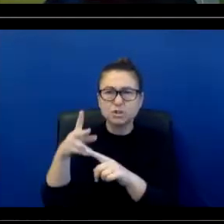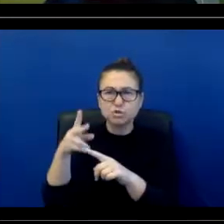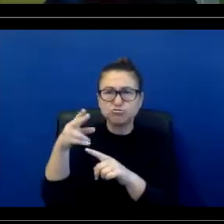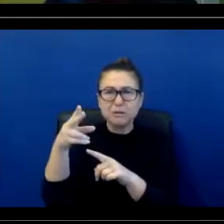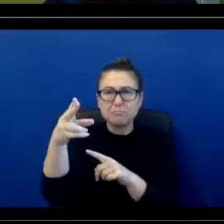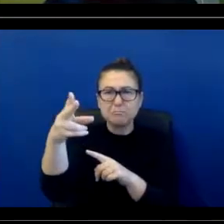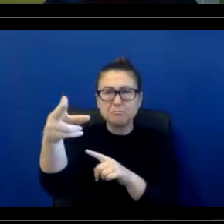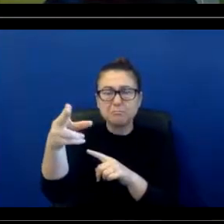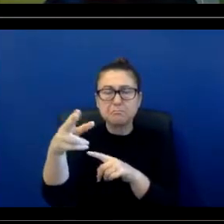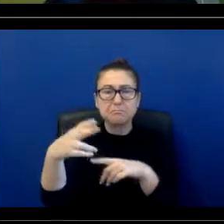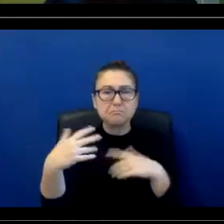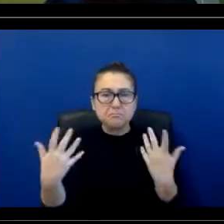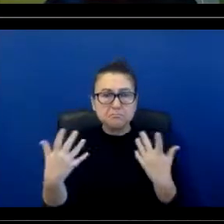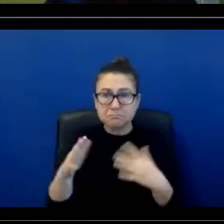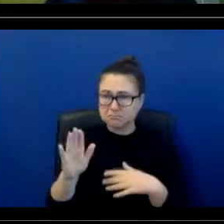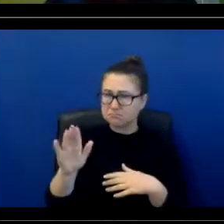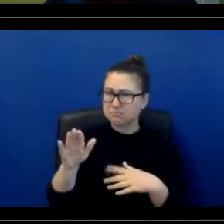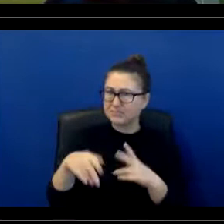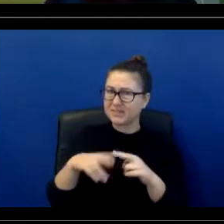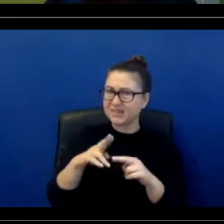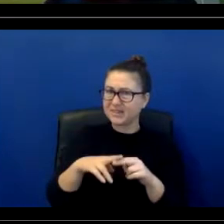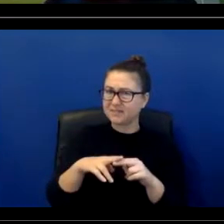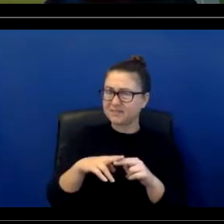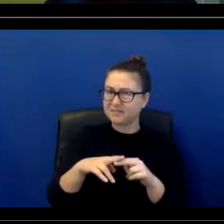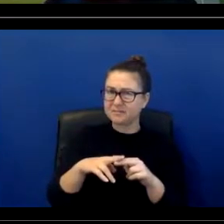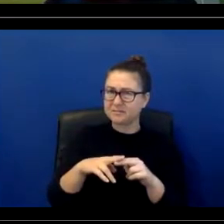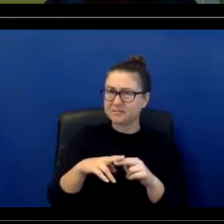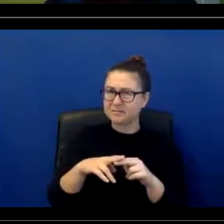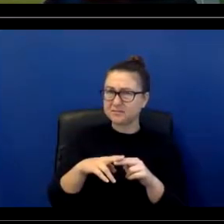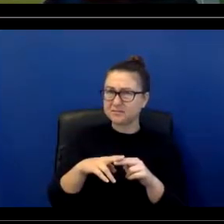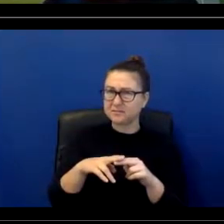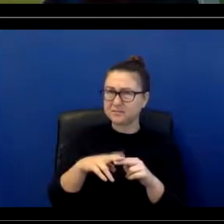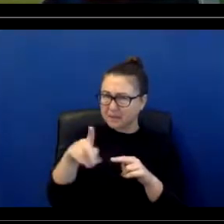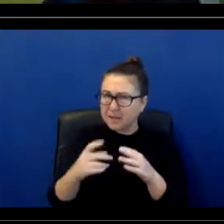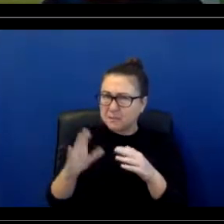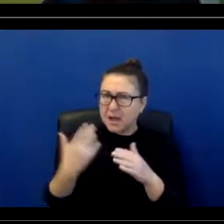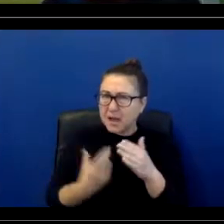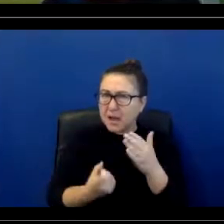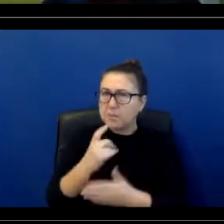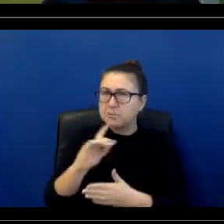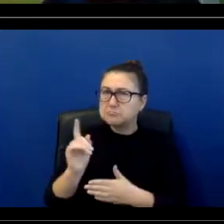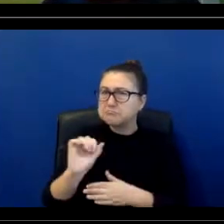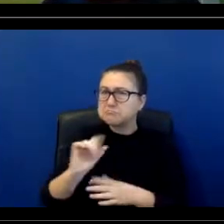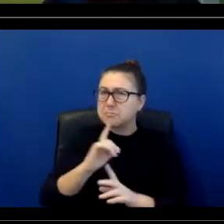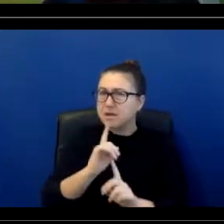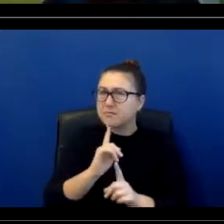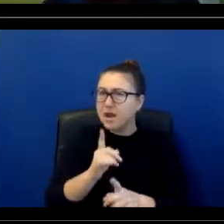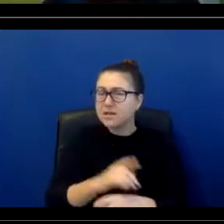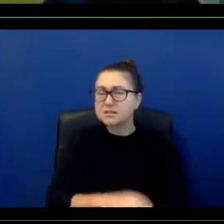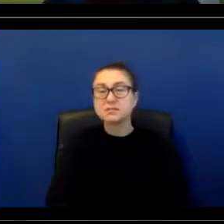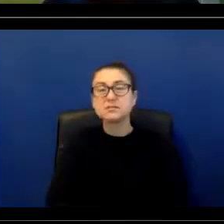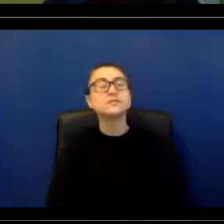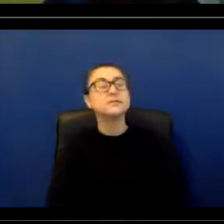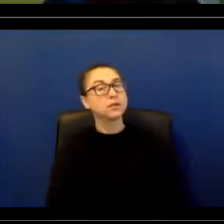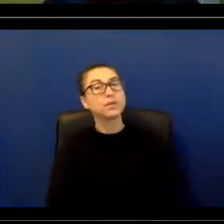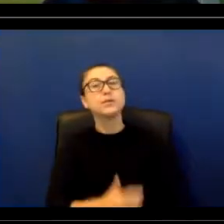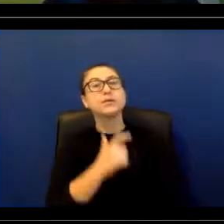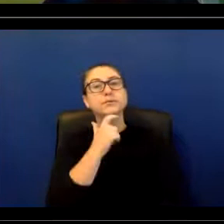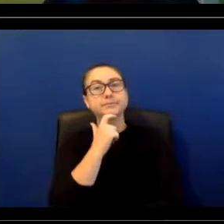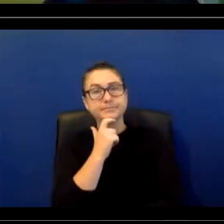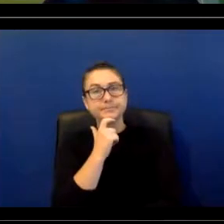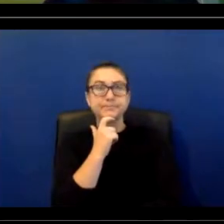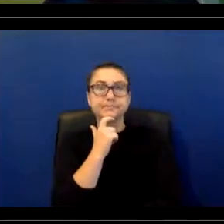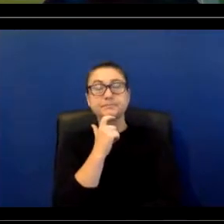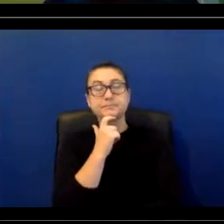you had that person ring up for legal advice? I would suggest in the first instance